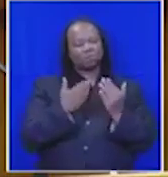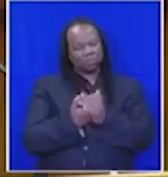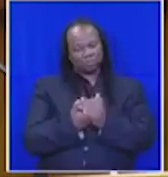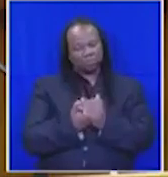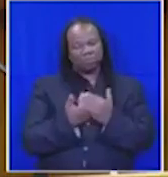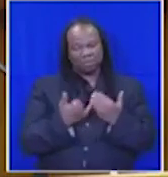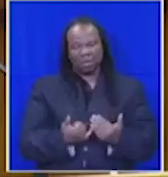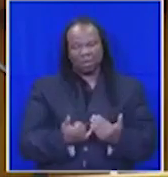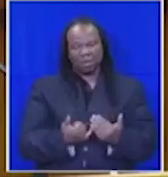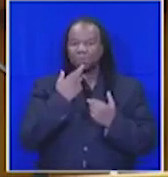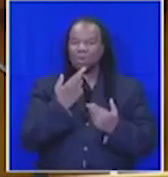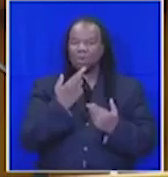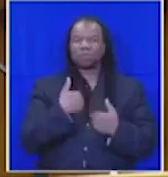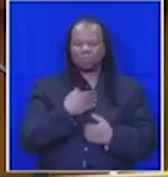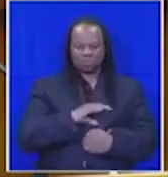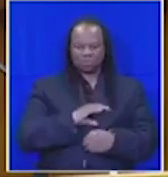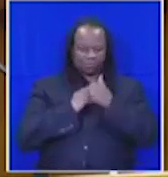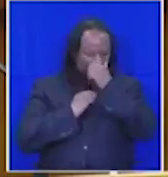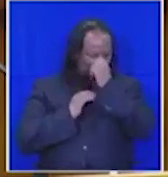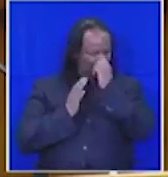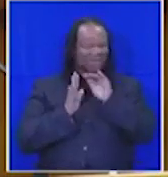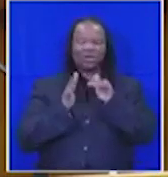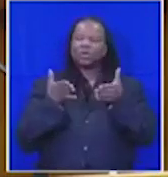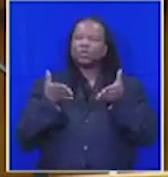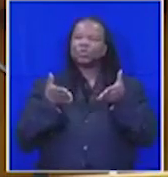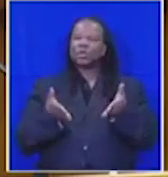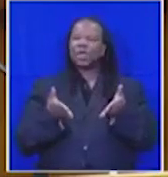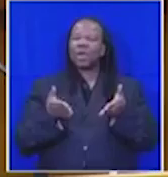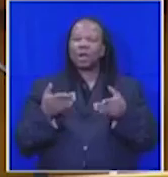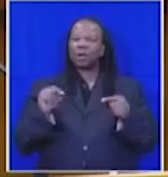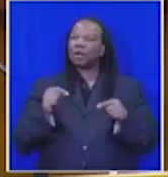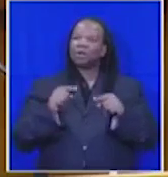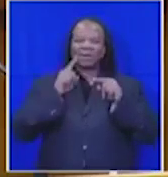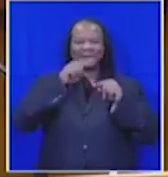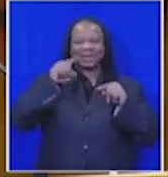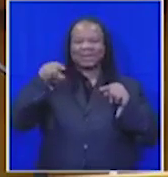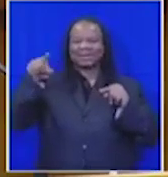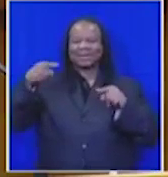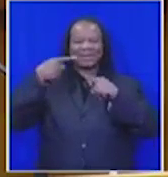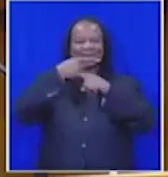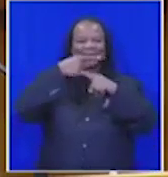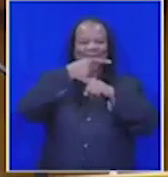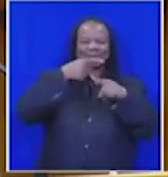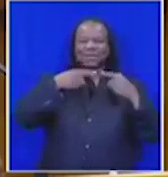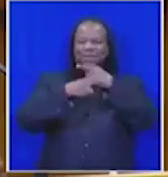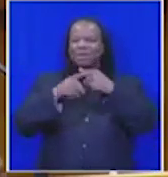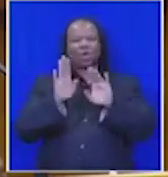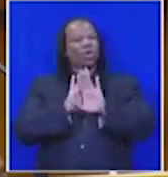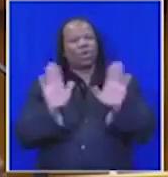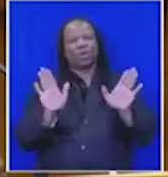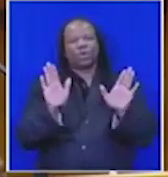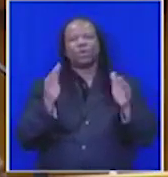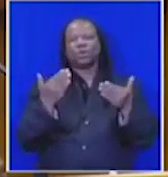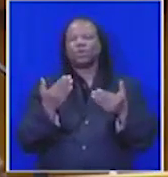confidence to this House that to date, no interference has been reported. In July 2015,